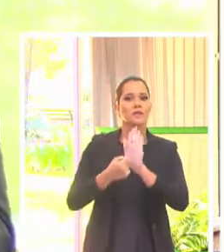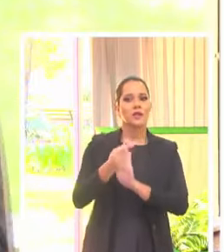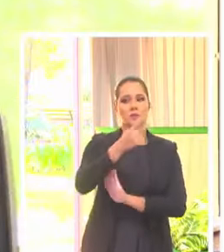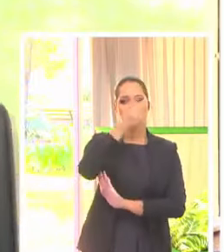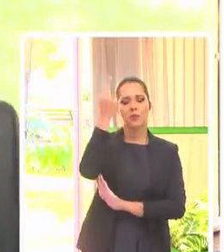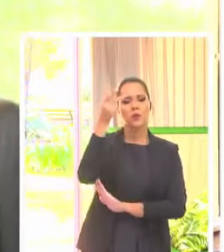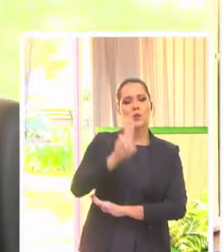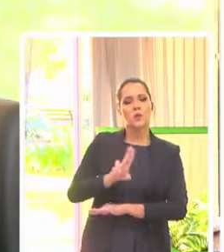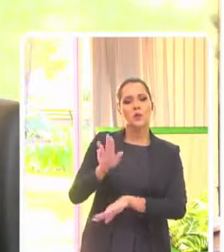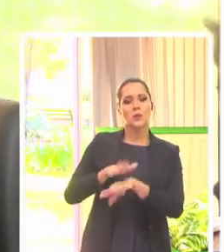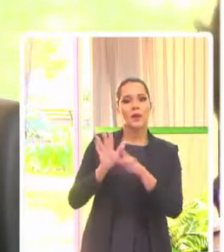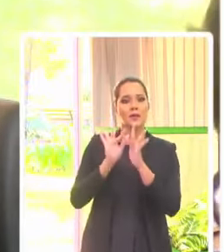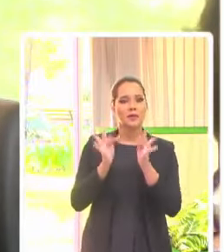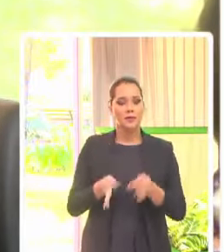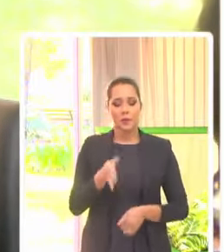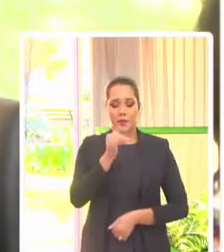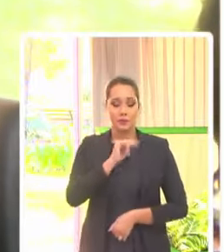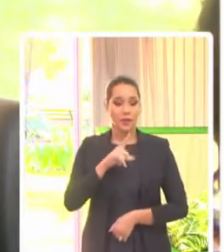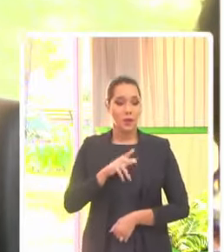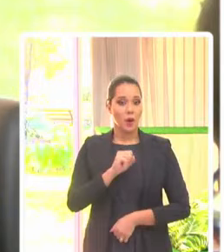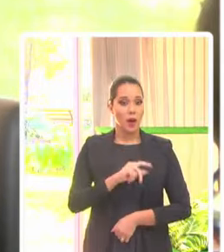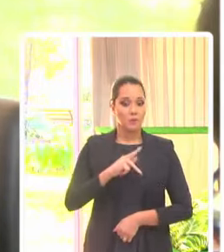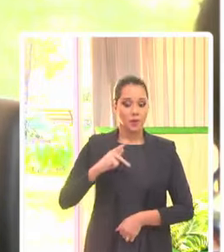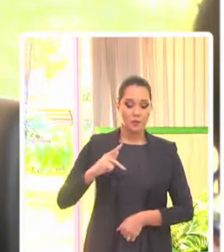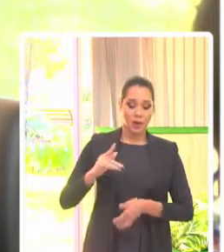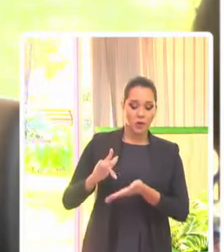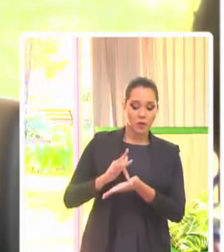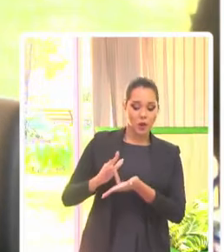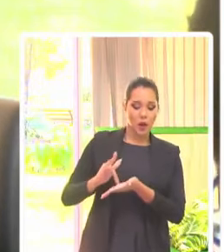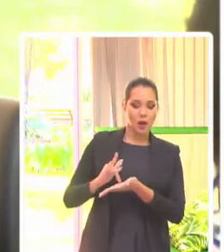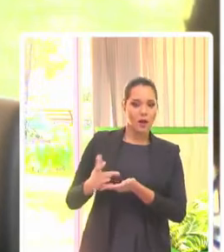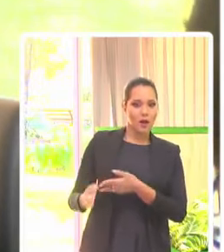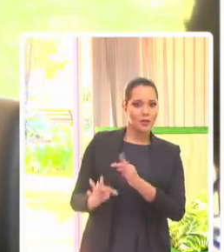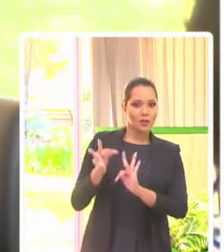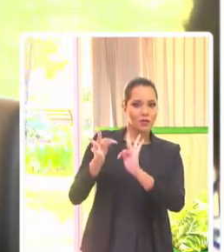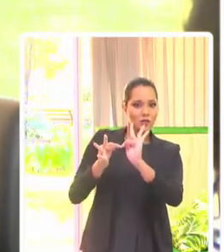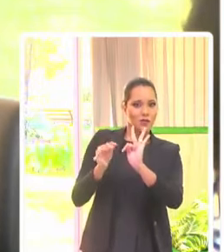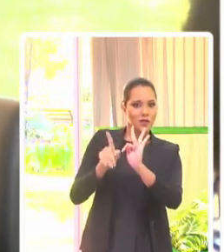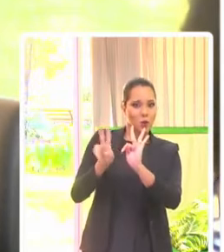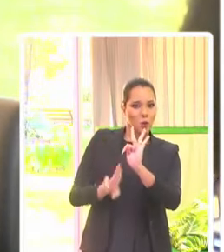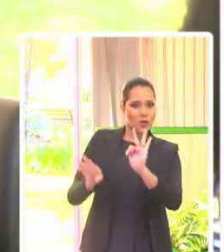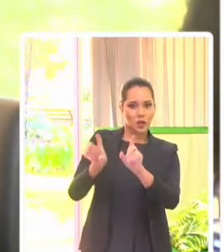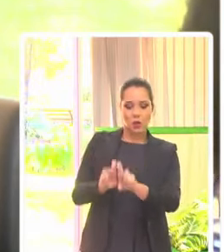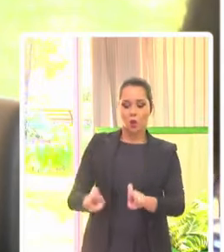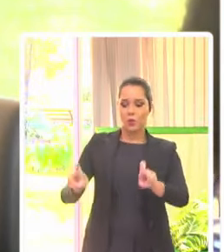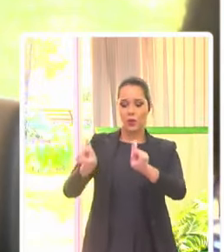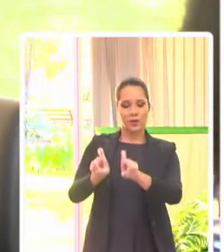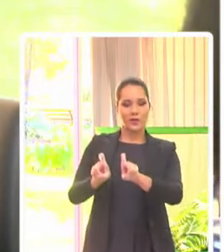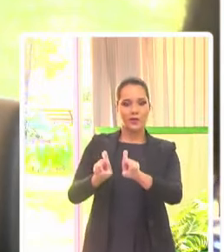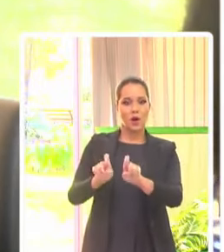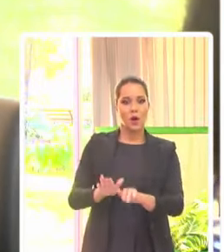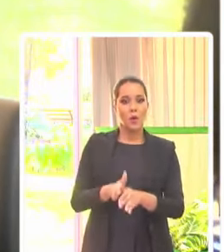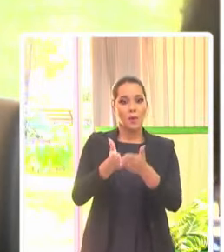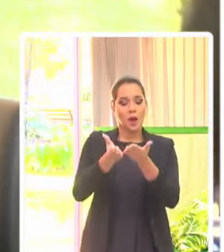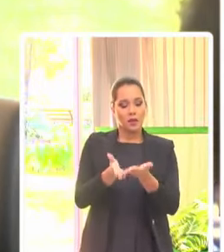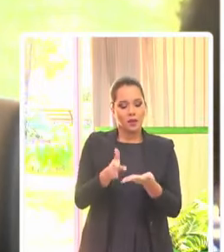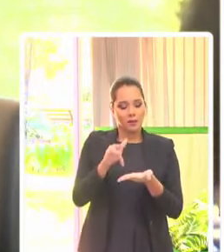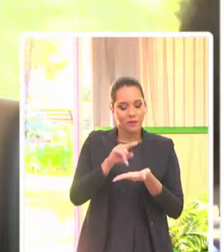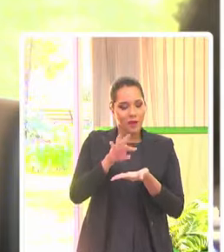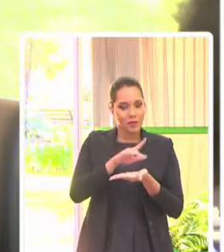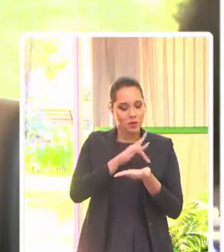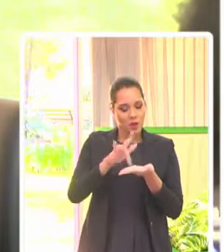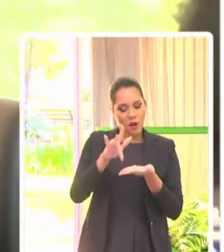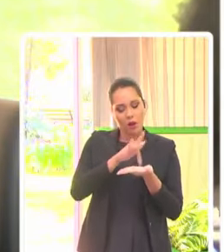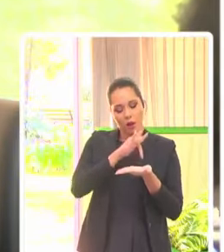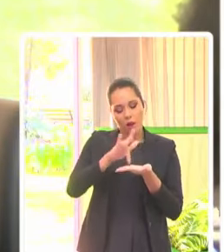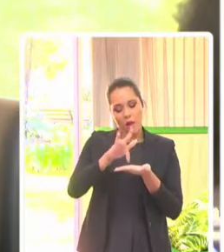phone, and a lot of people are going to, their technology is not going to be through a computer, it's going to be through a simple, cheap phone, to have easier,